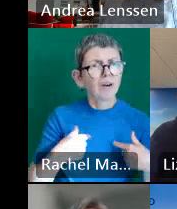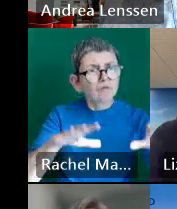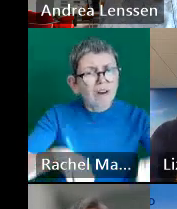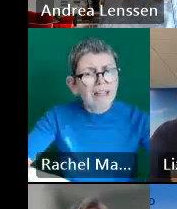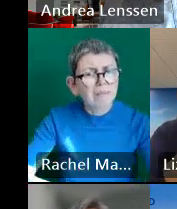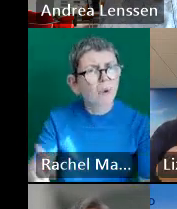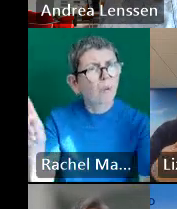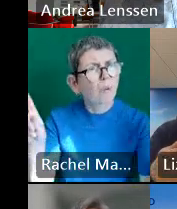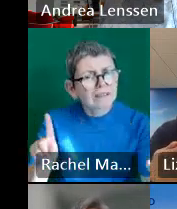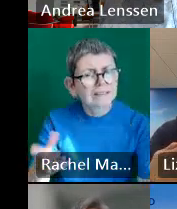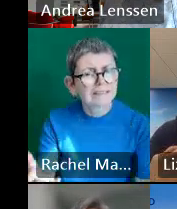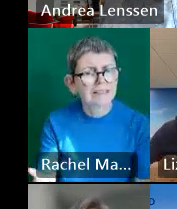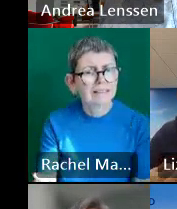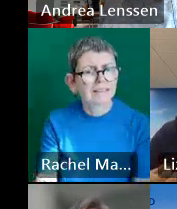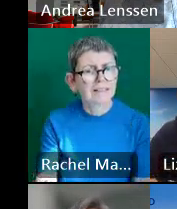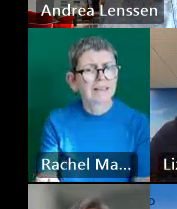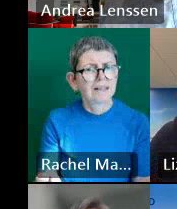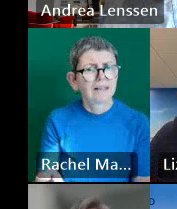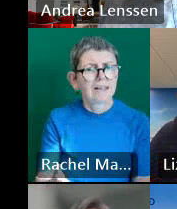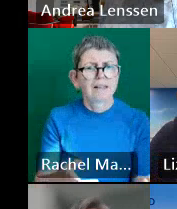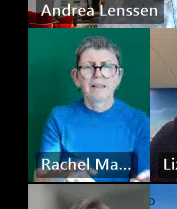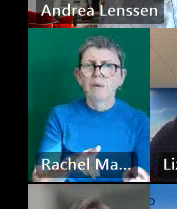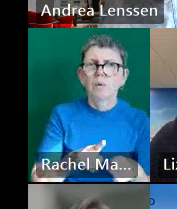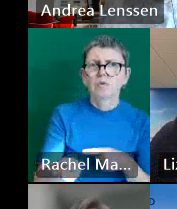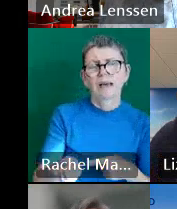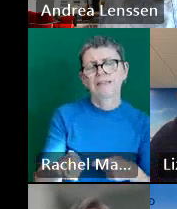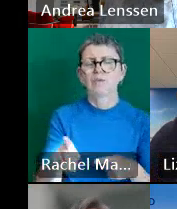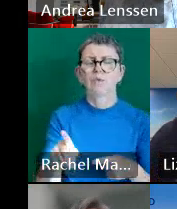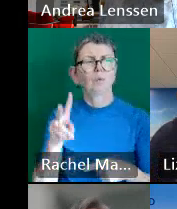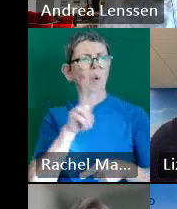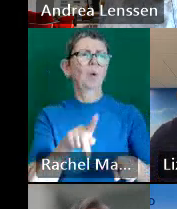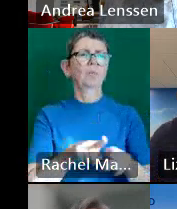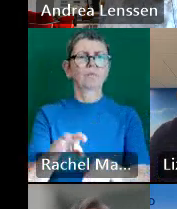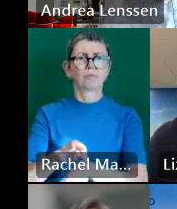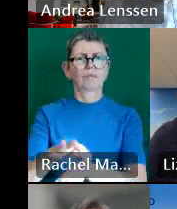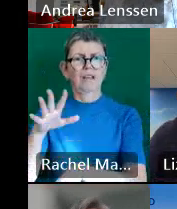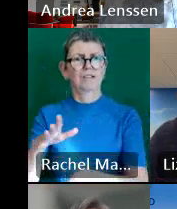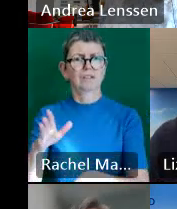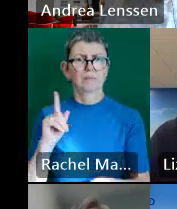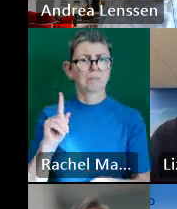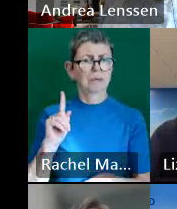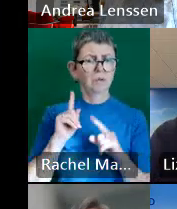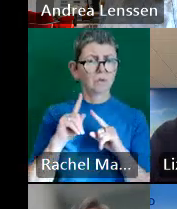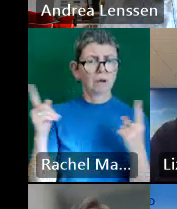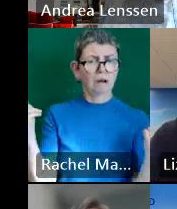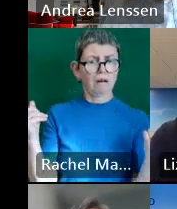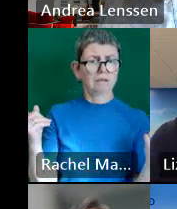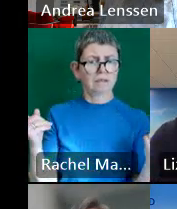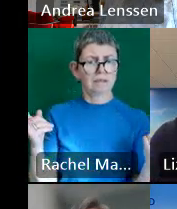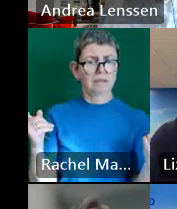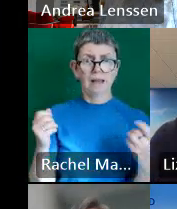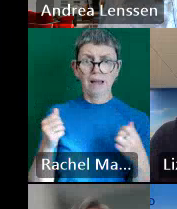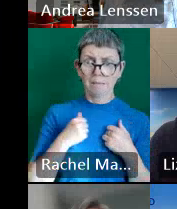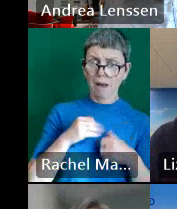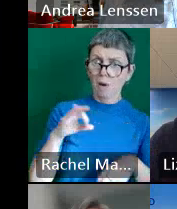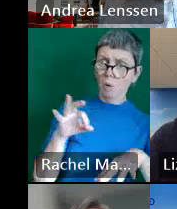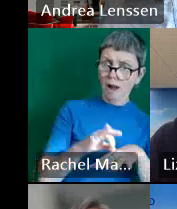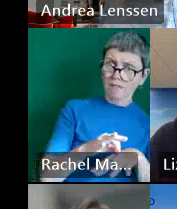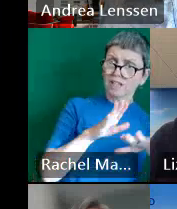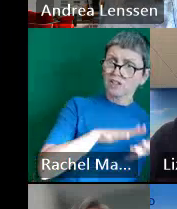like trying to make it look like they're trying to be professional. But you cannot be professional if you do that in front of my wife and kids,